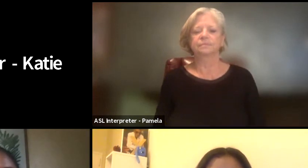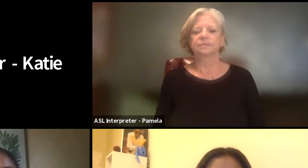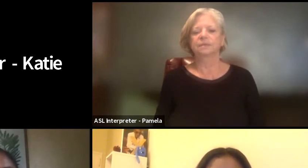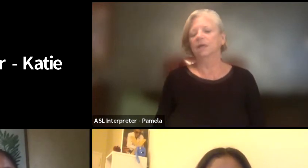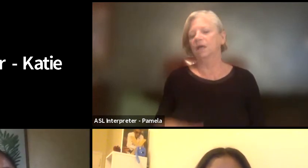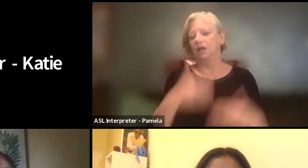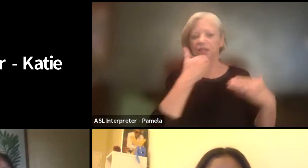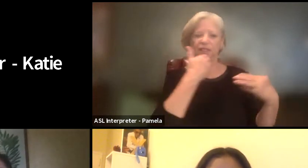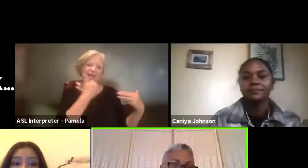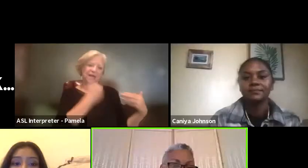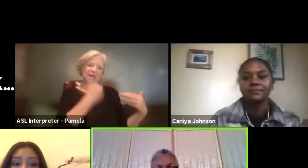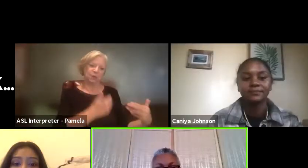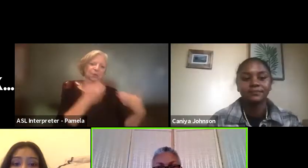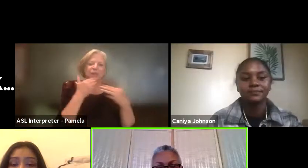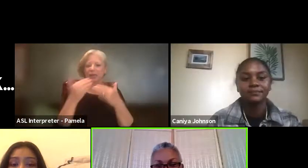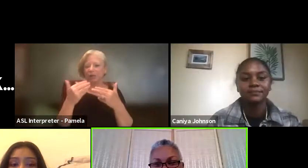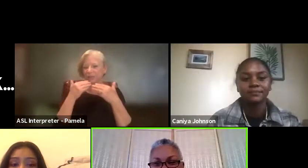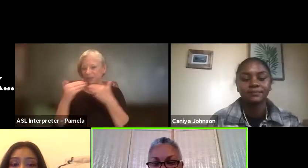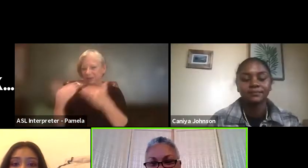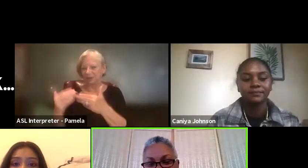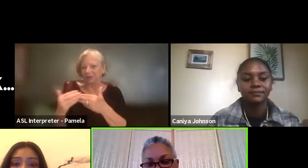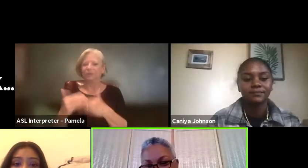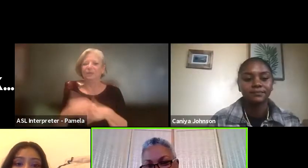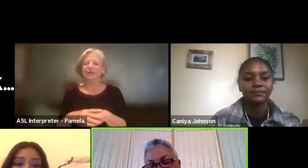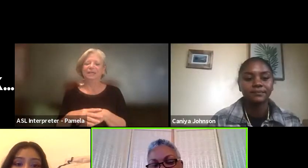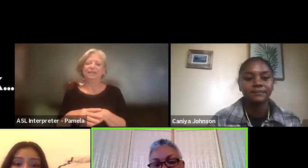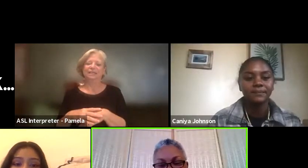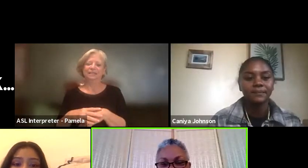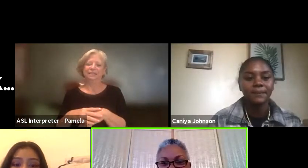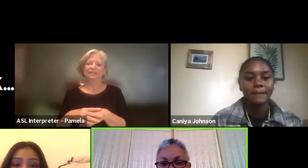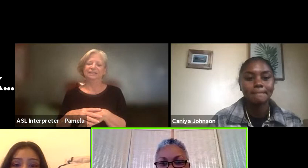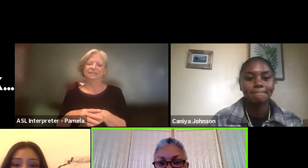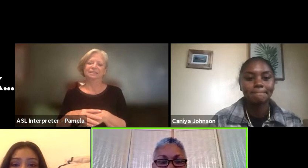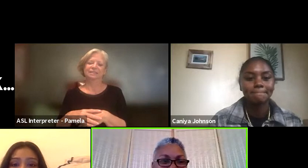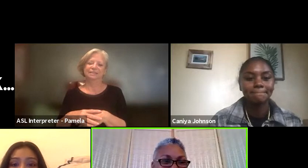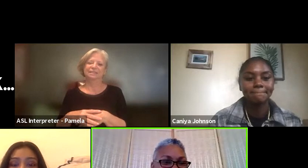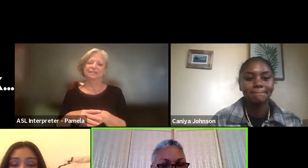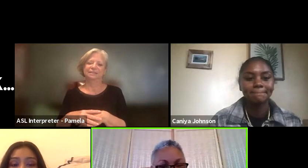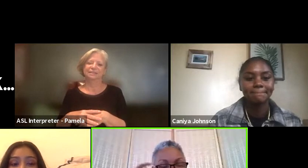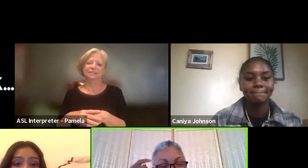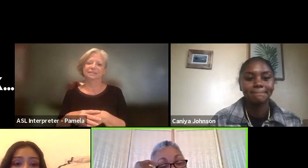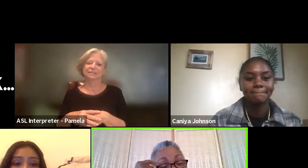Thank you. Thank you, thank you, thank you.